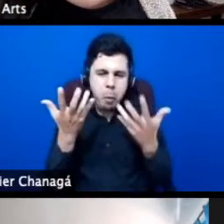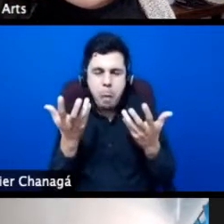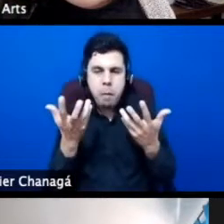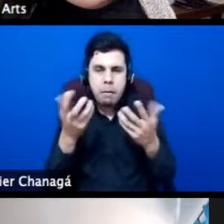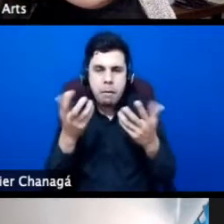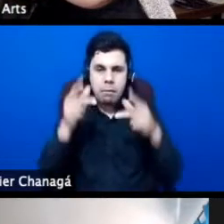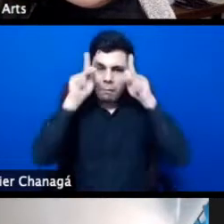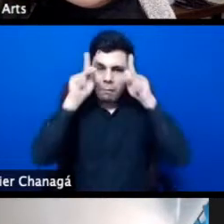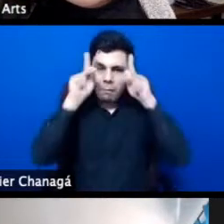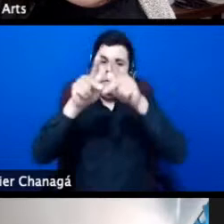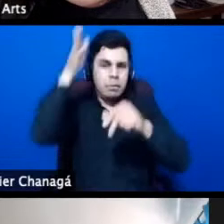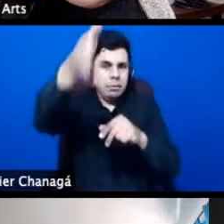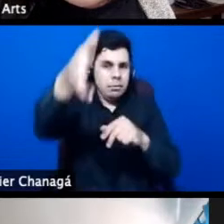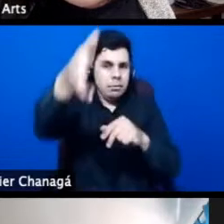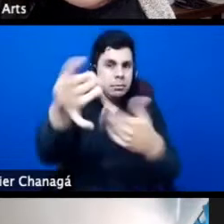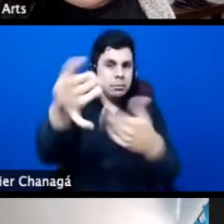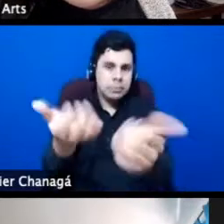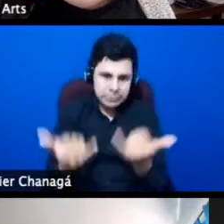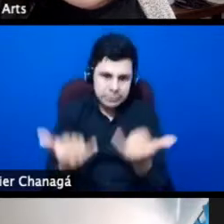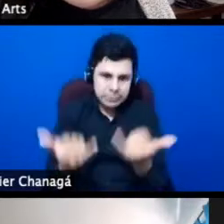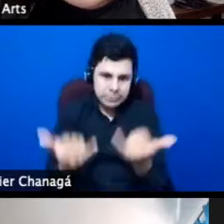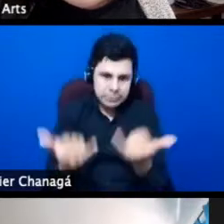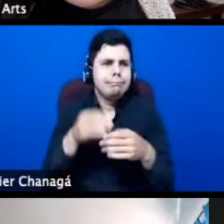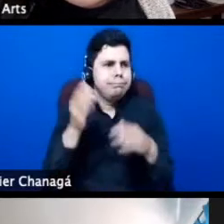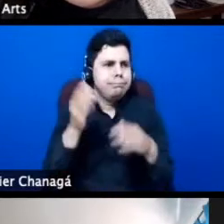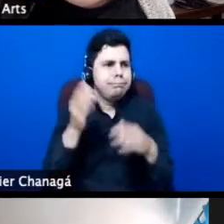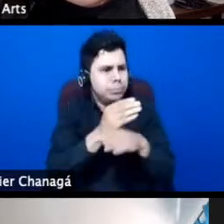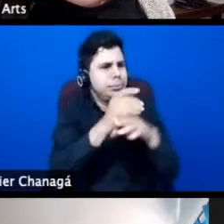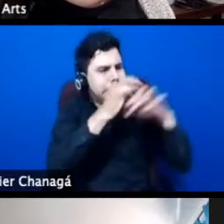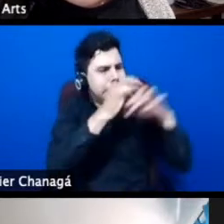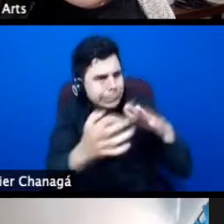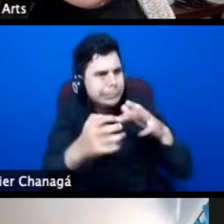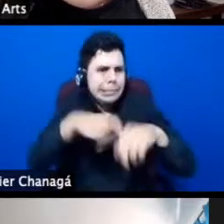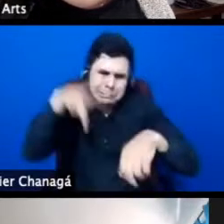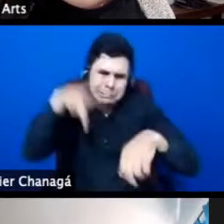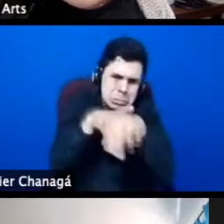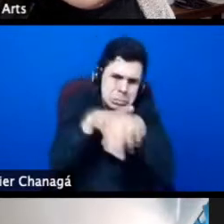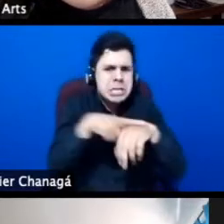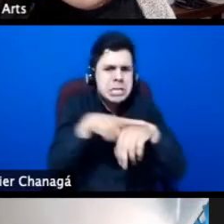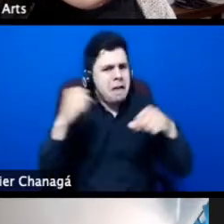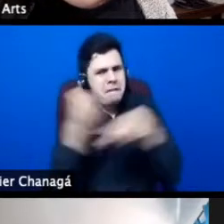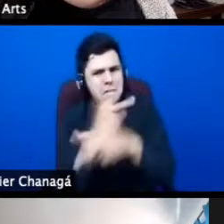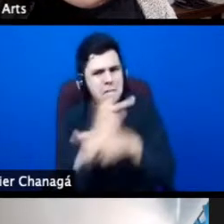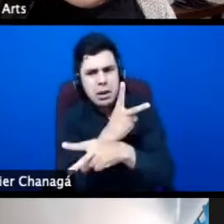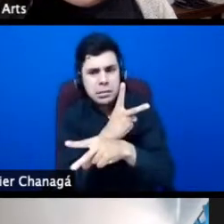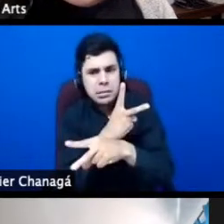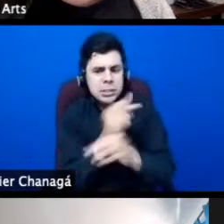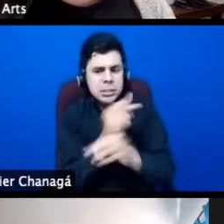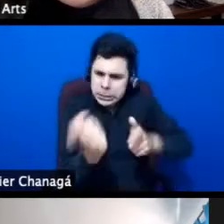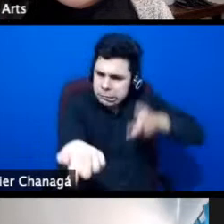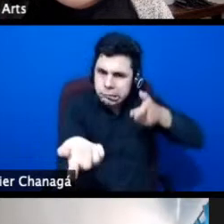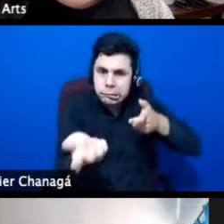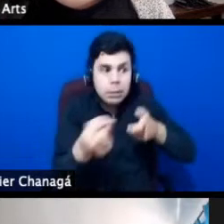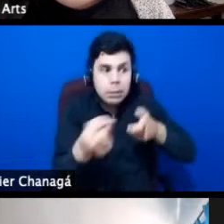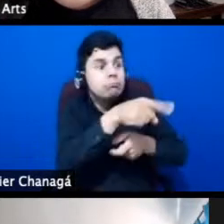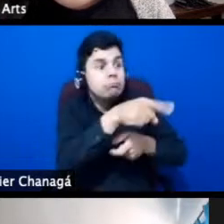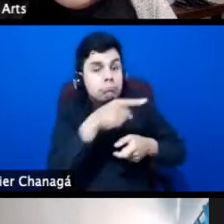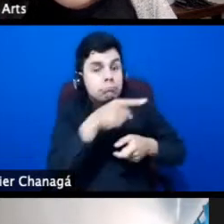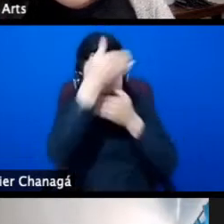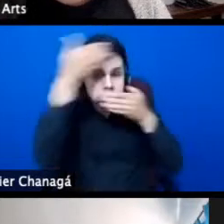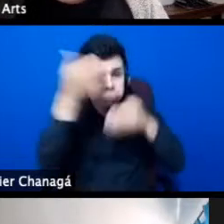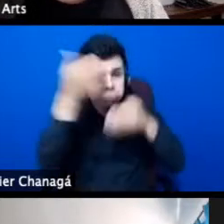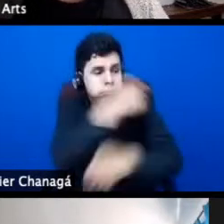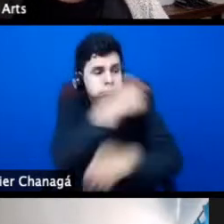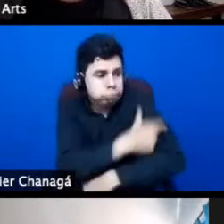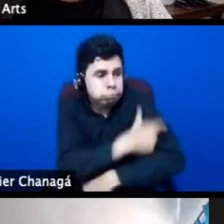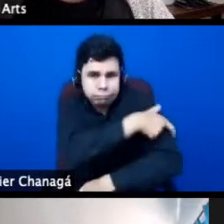de violencias constantes, que no solamente son por grupos armados, sino por ya nuestra propia condición como colombianos de violentos